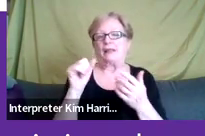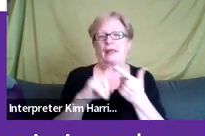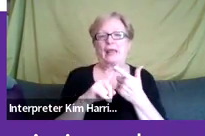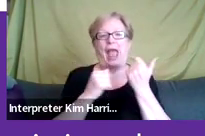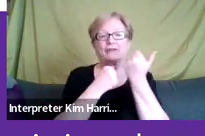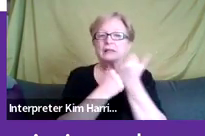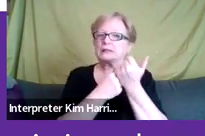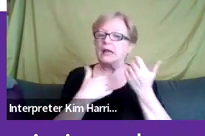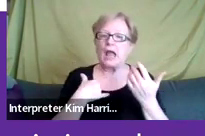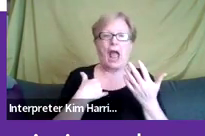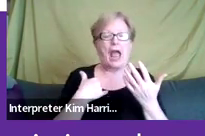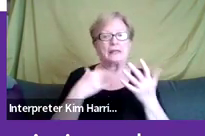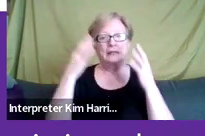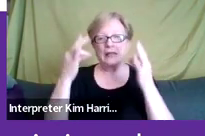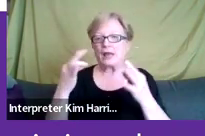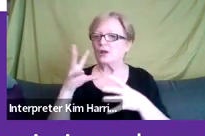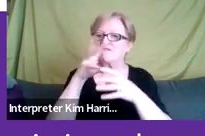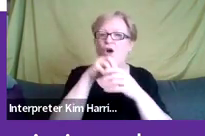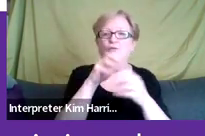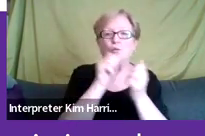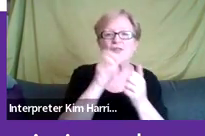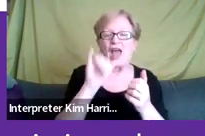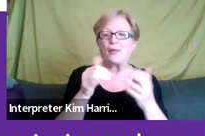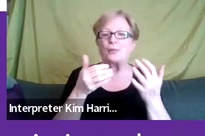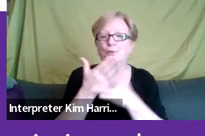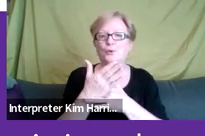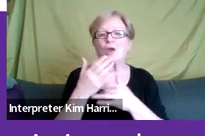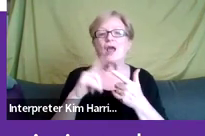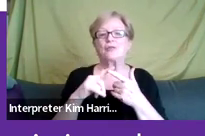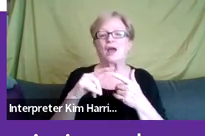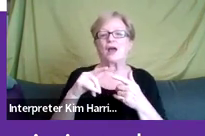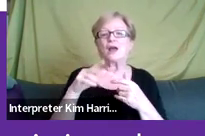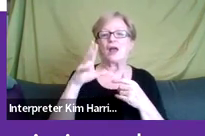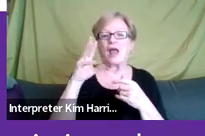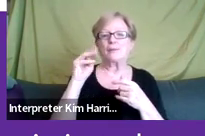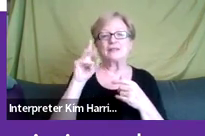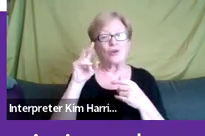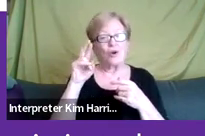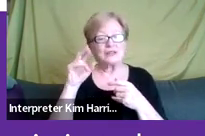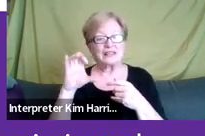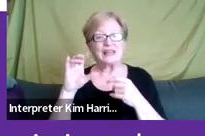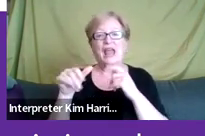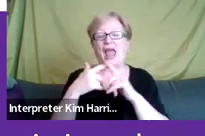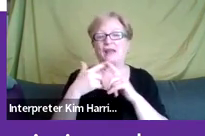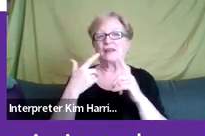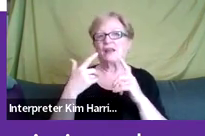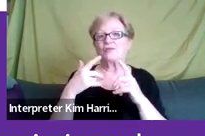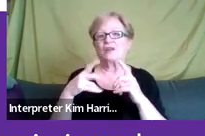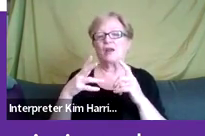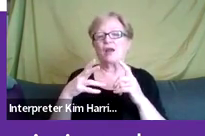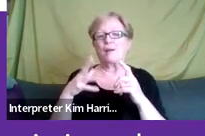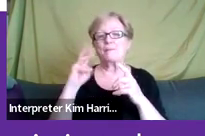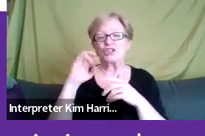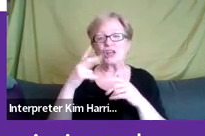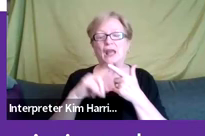I got into that through the Miss Wheelchair Michigan competition. I was